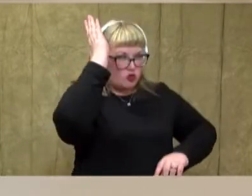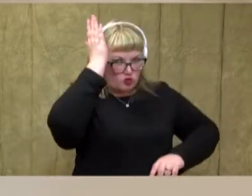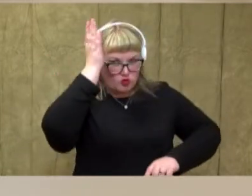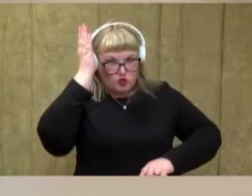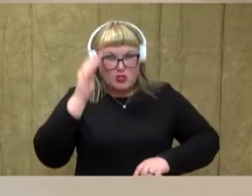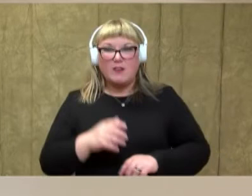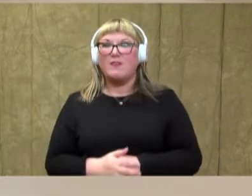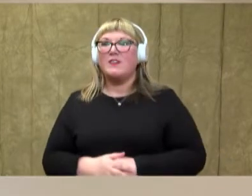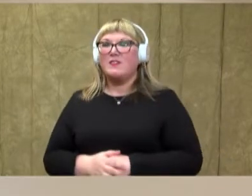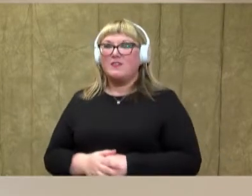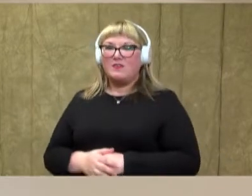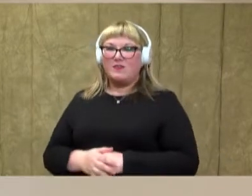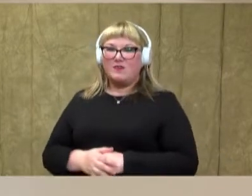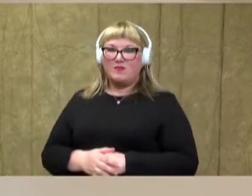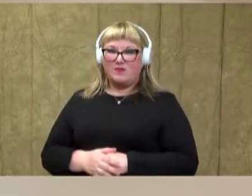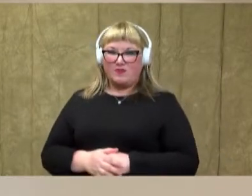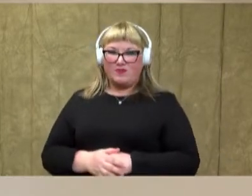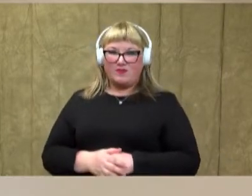Trash.